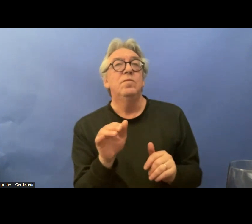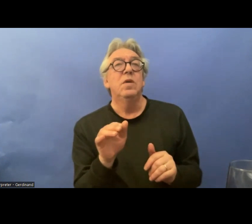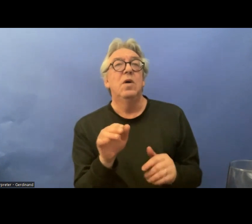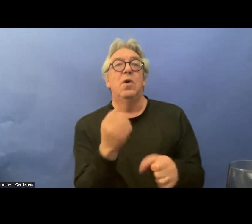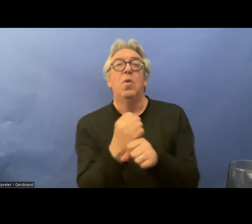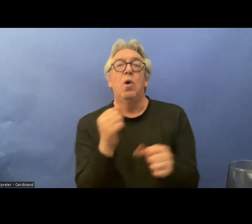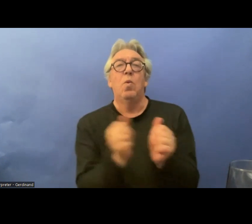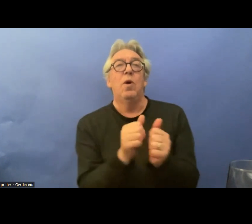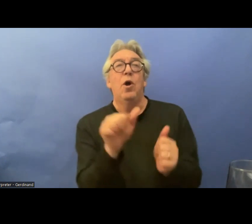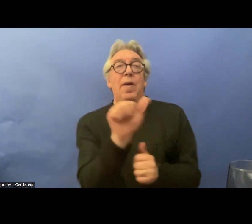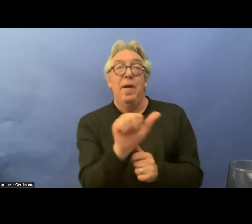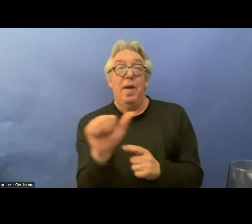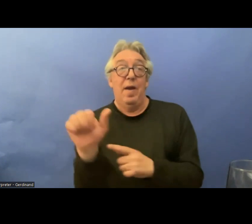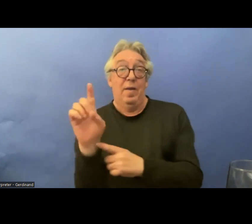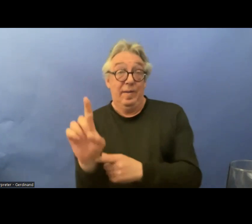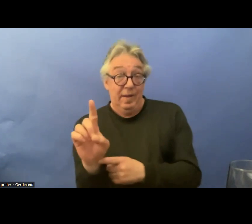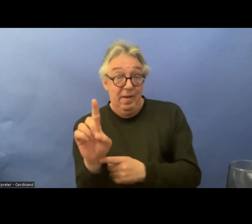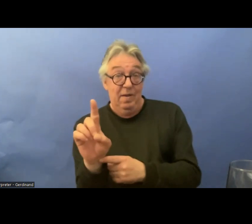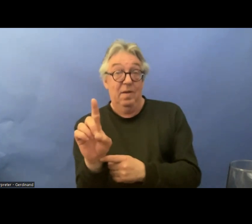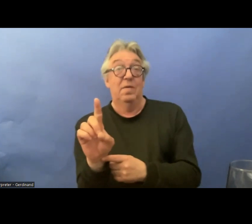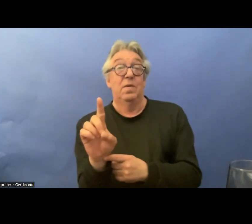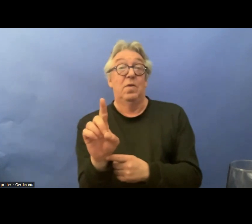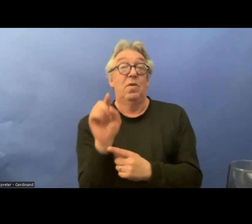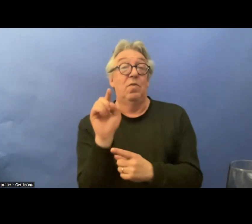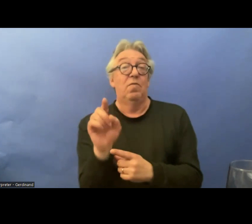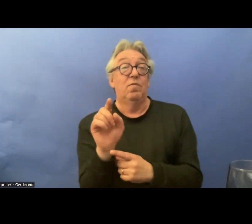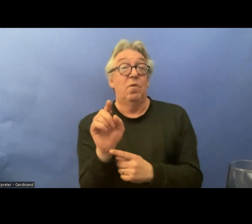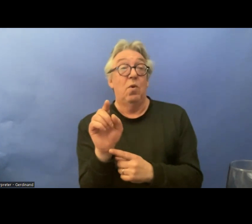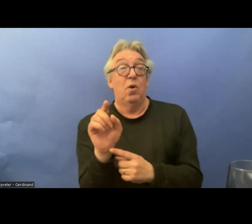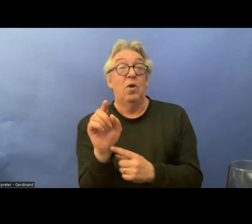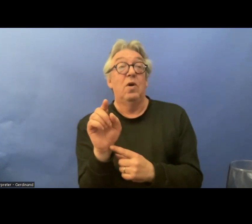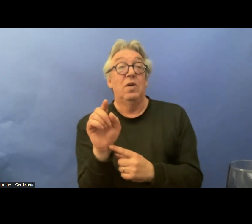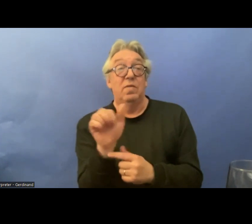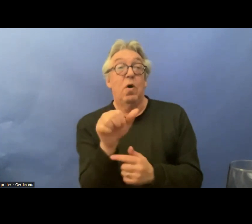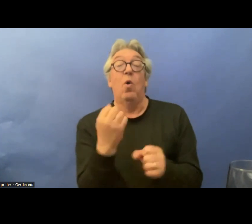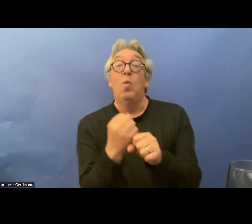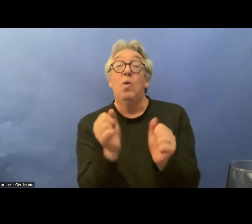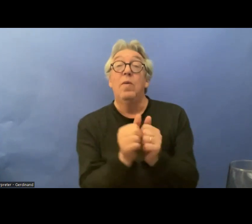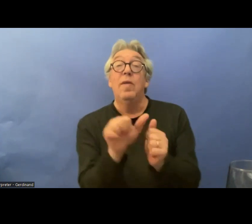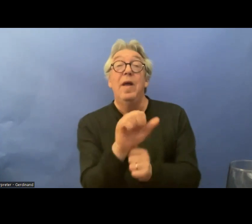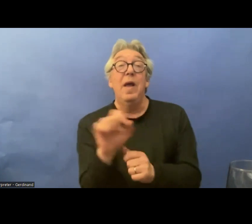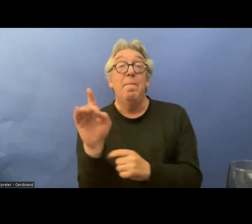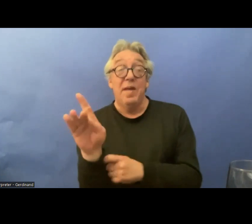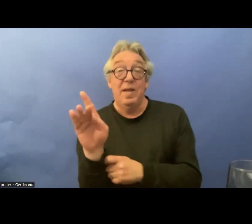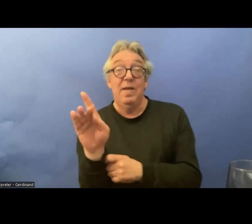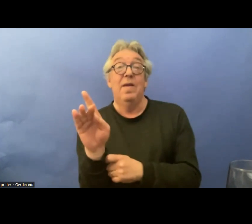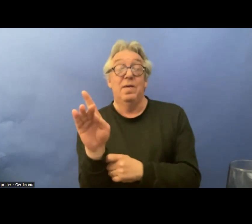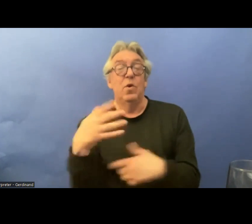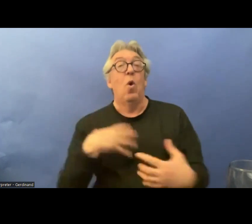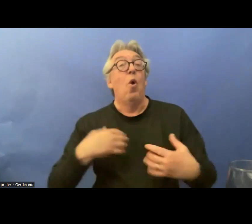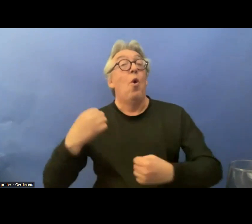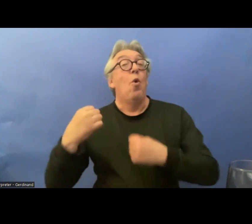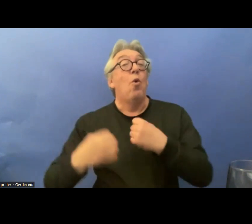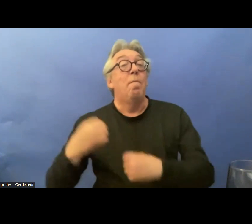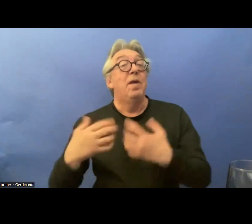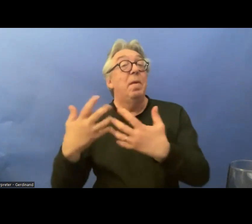AAB to have the compliant mechanism more accessible for everyone, including persons with disabilities. So thank you for providing